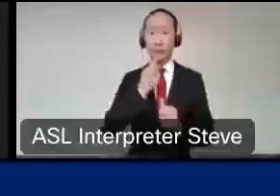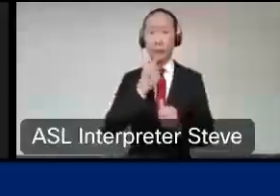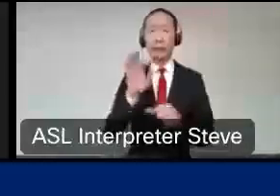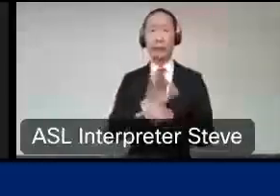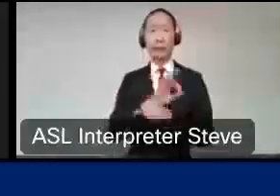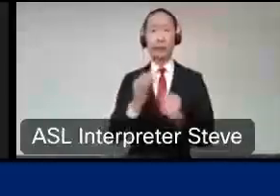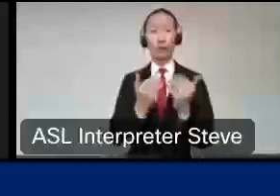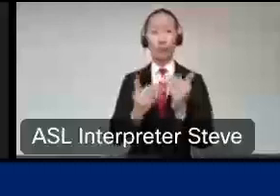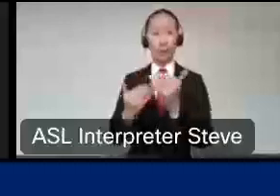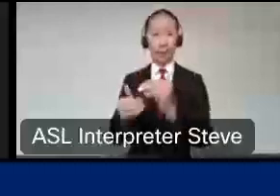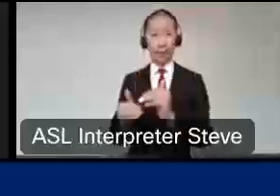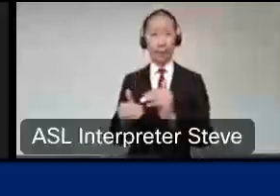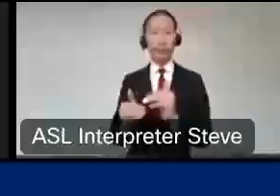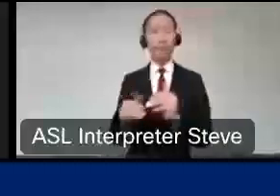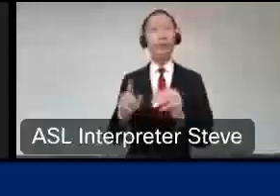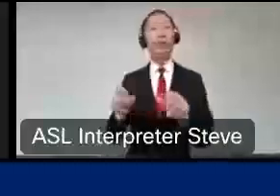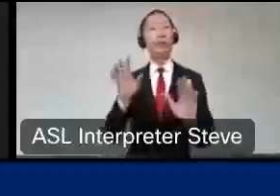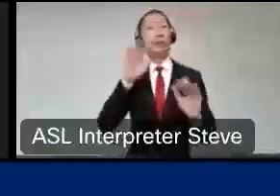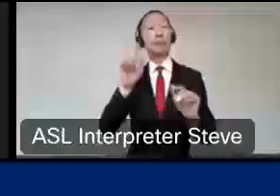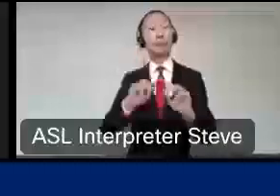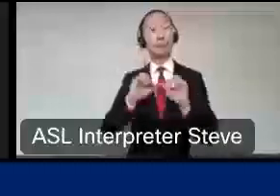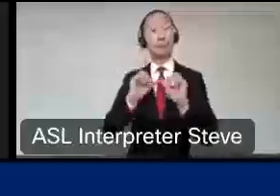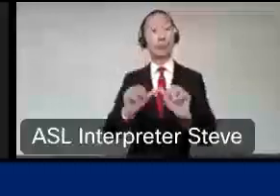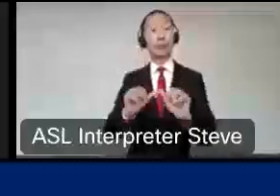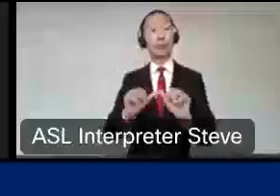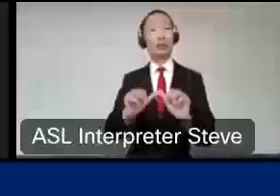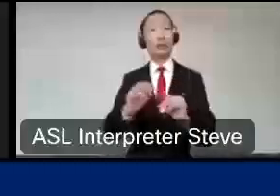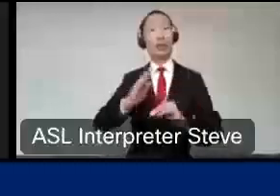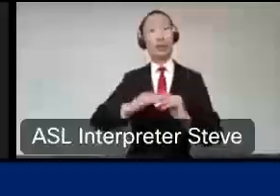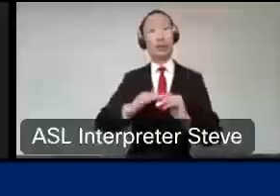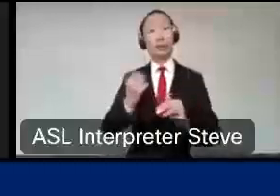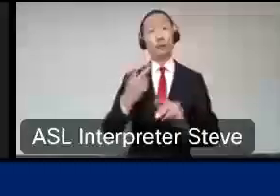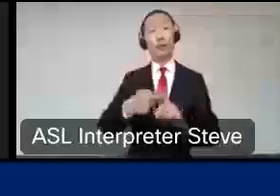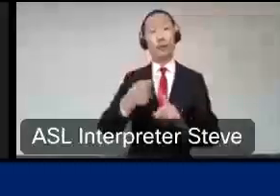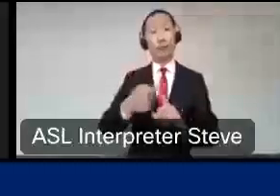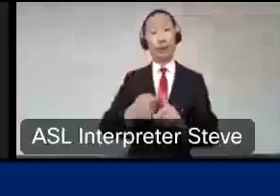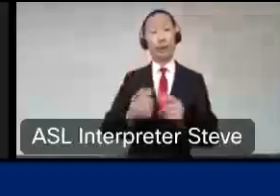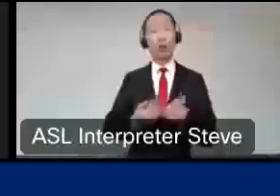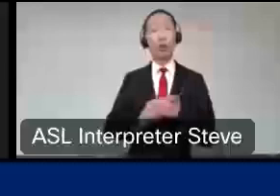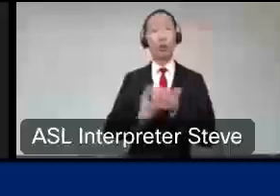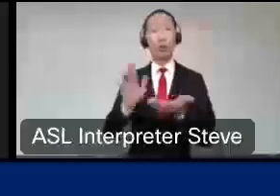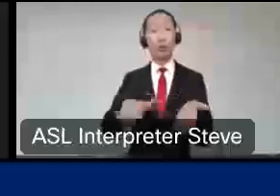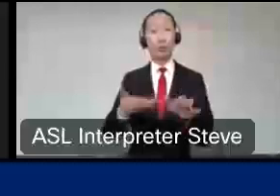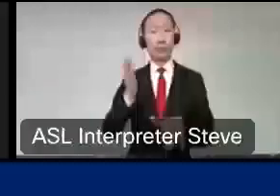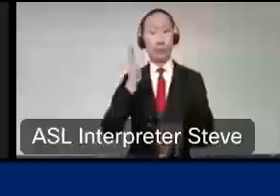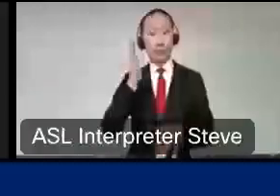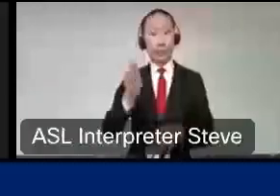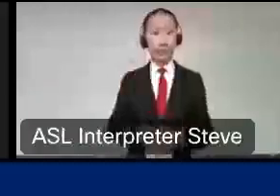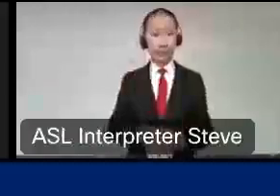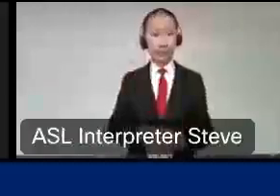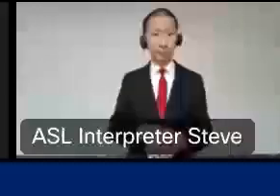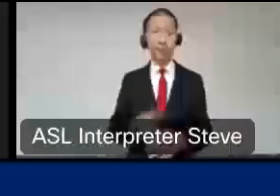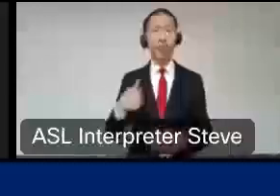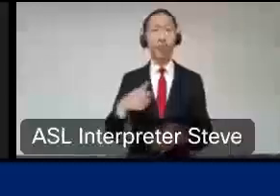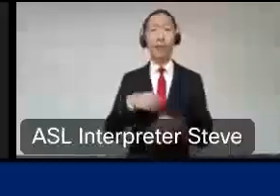functional limitation and is expected to last at least 12 months or result in death. We at